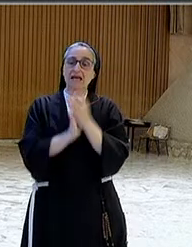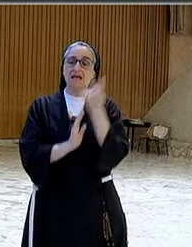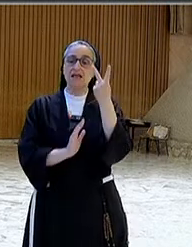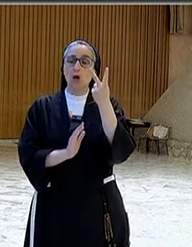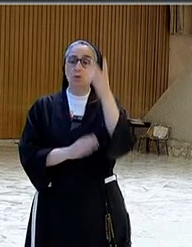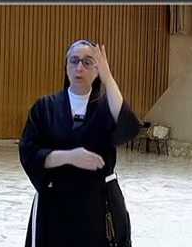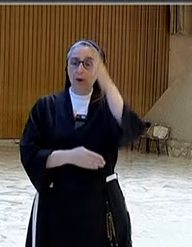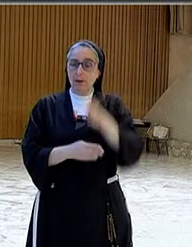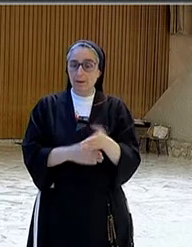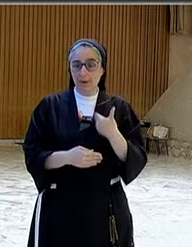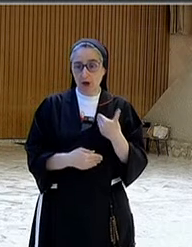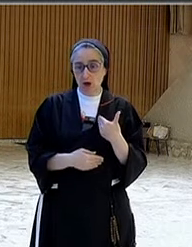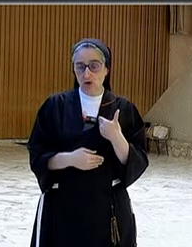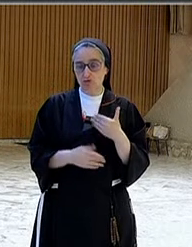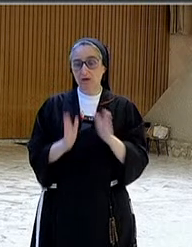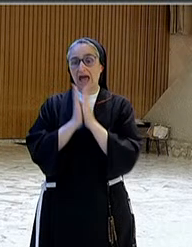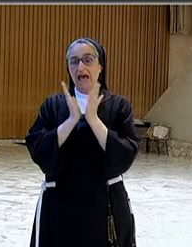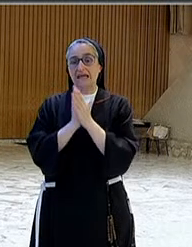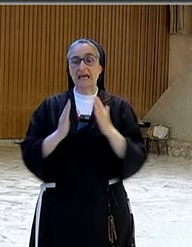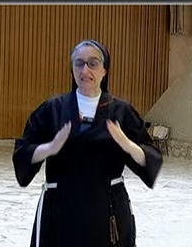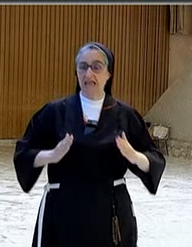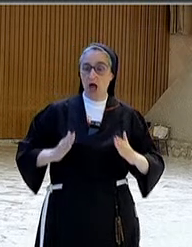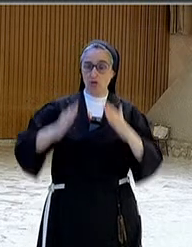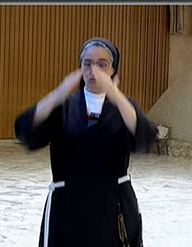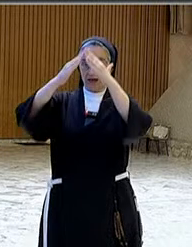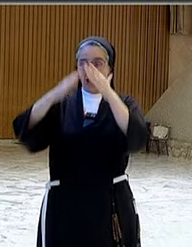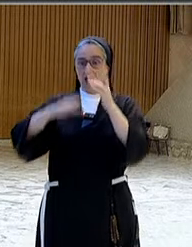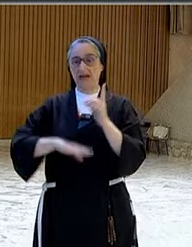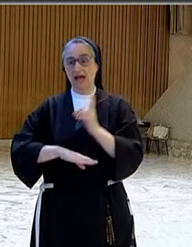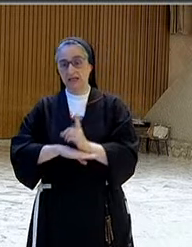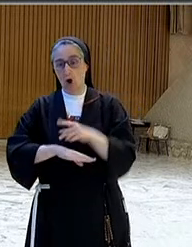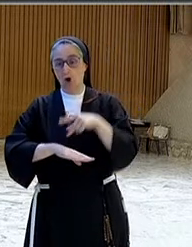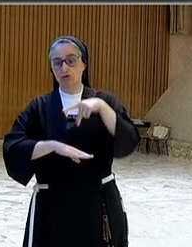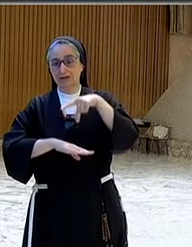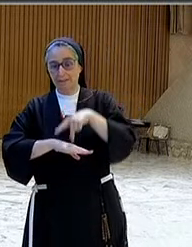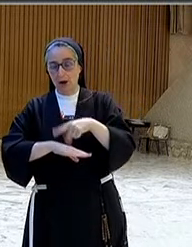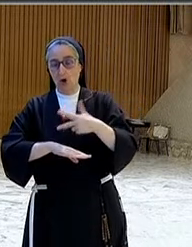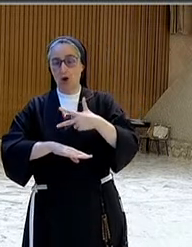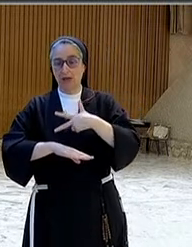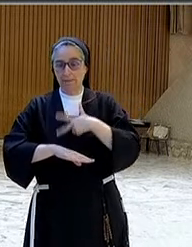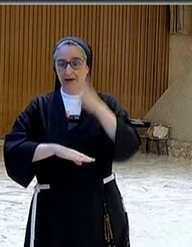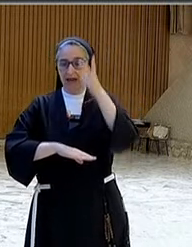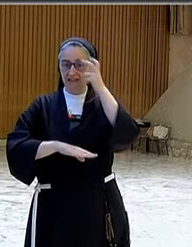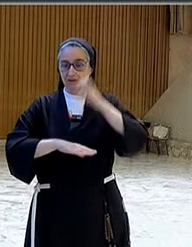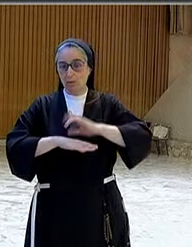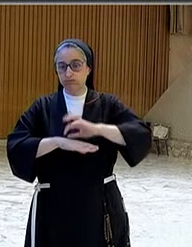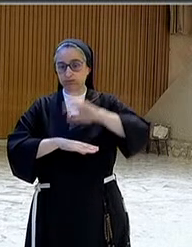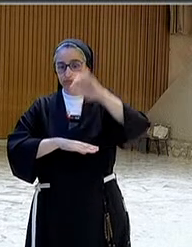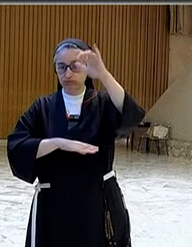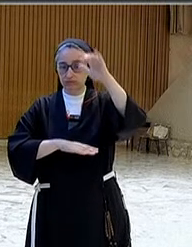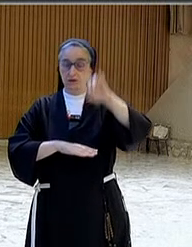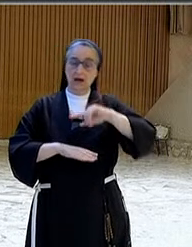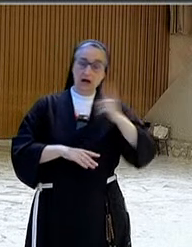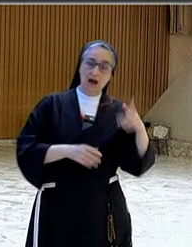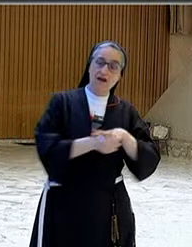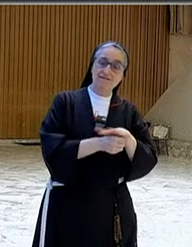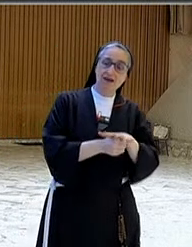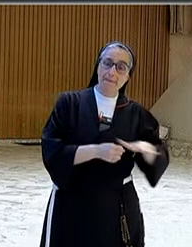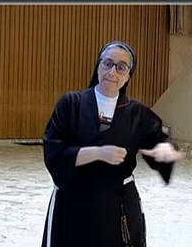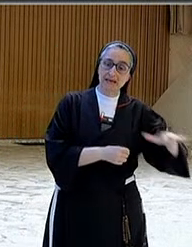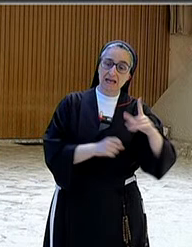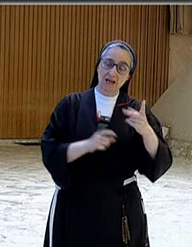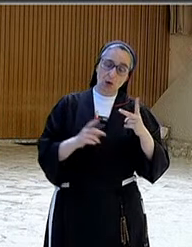the hierarchical church, made up of the diocese, the parish, and clergy, on the one hand, and the domestic church on the other. The Liturgy of Domestic Church